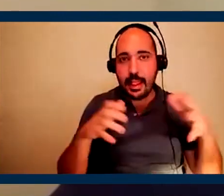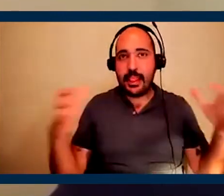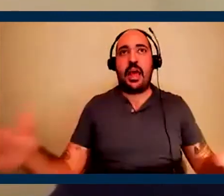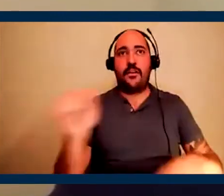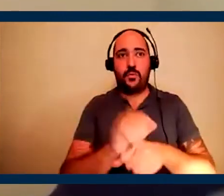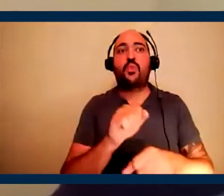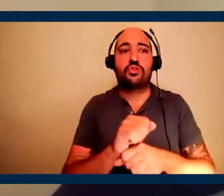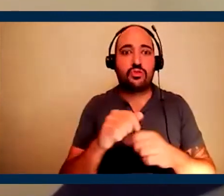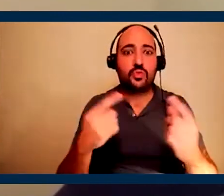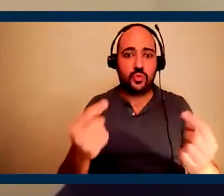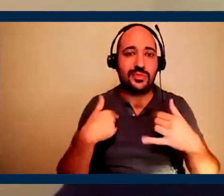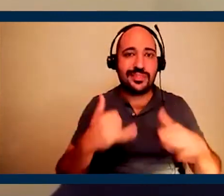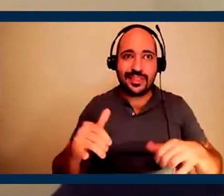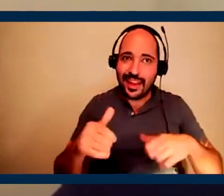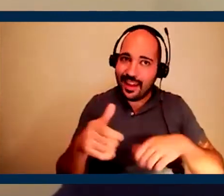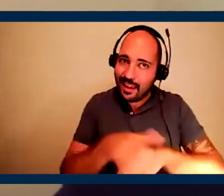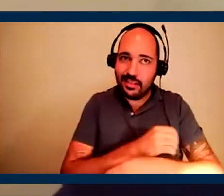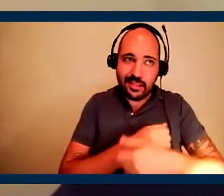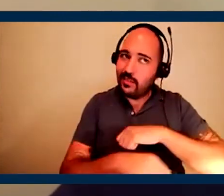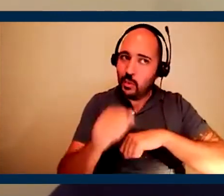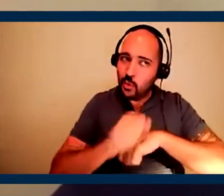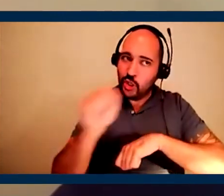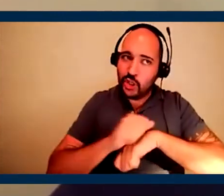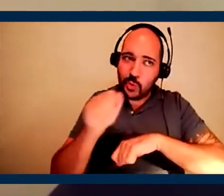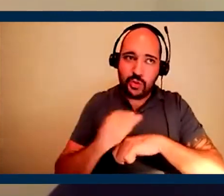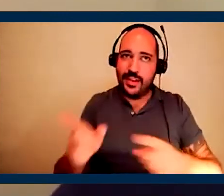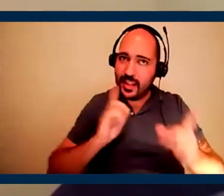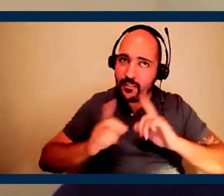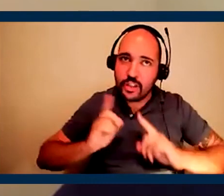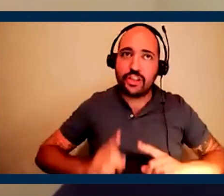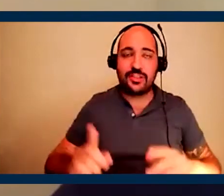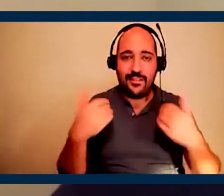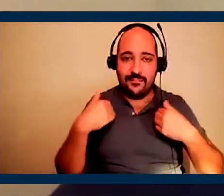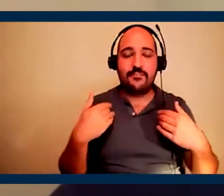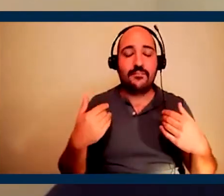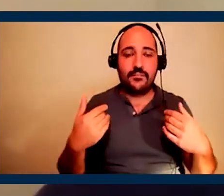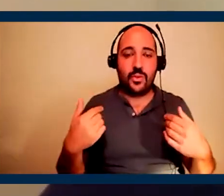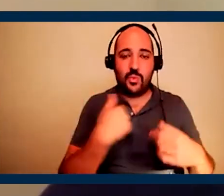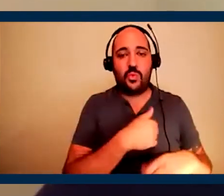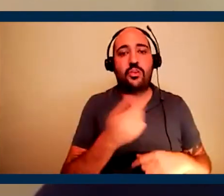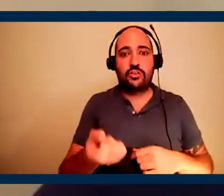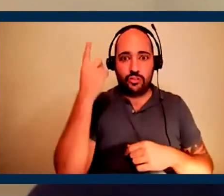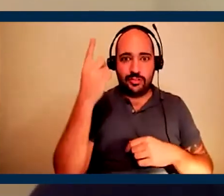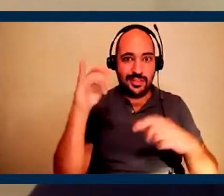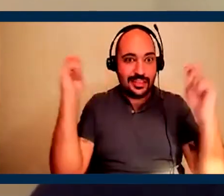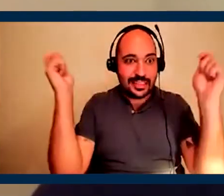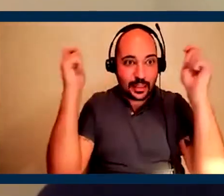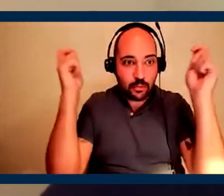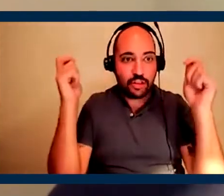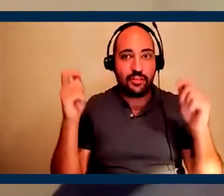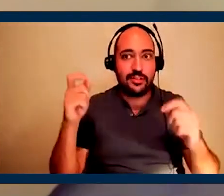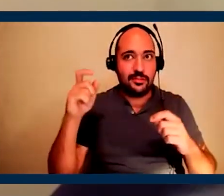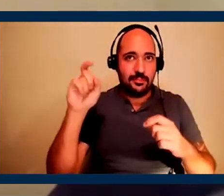organizing. We are actively working. We are actively having conversations because we understand that the celebration needs to